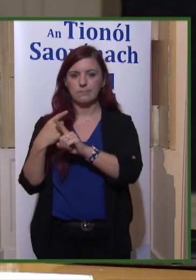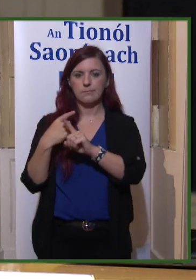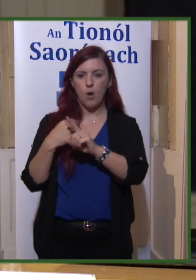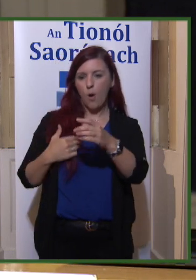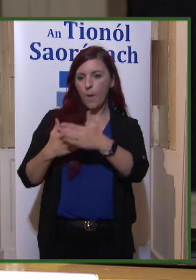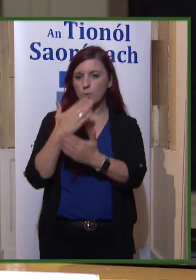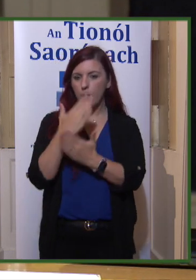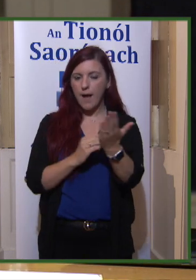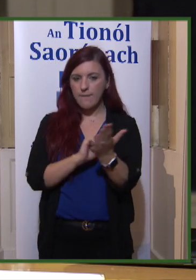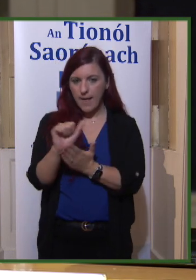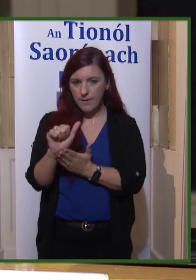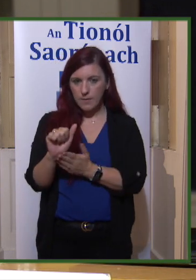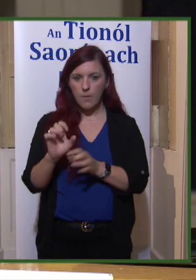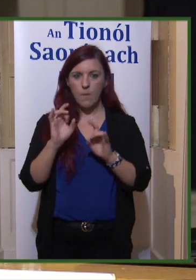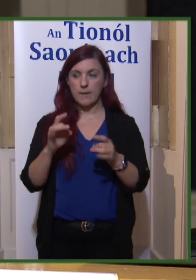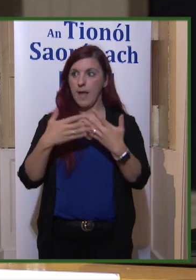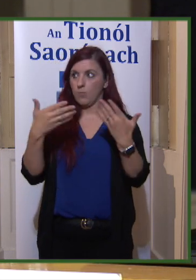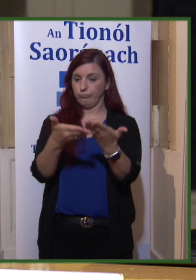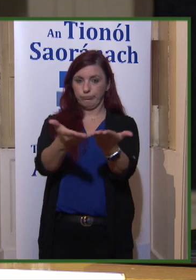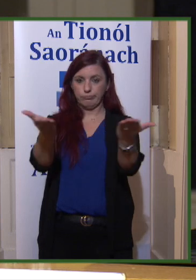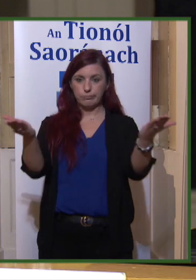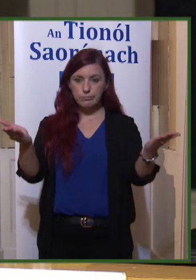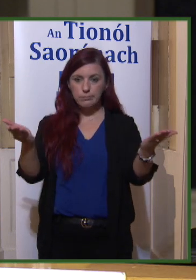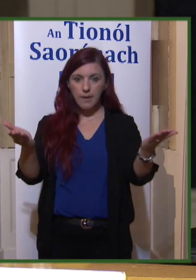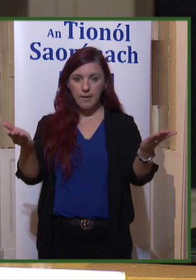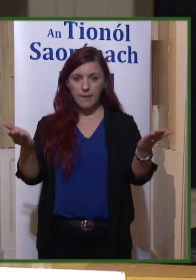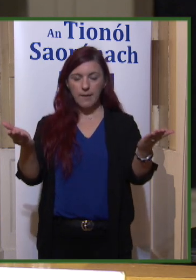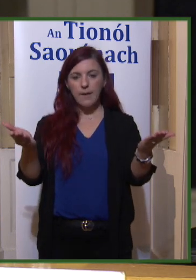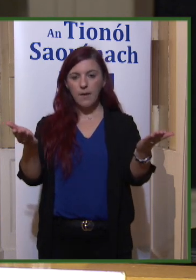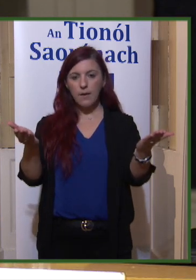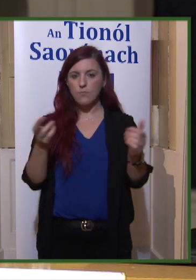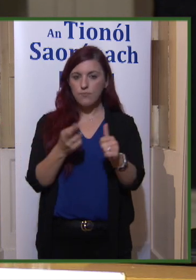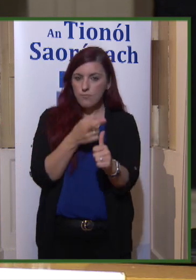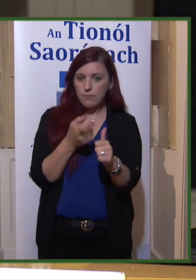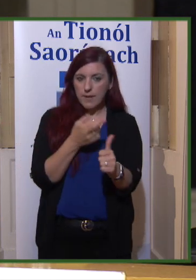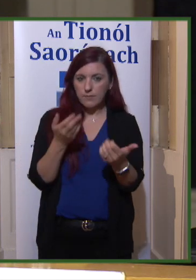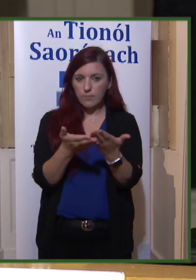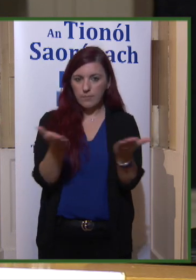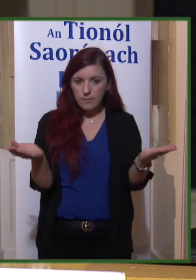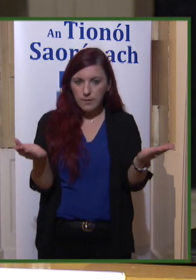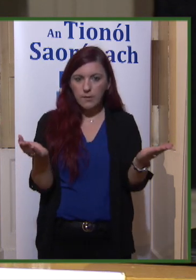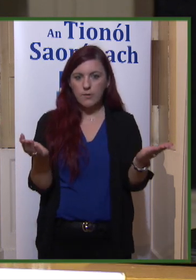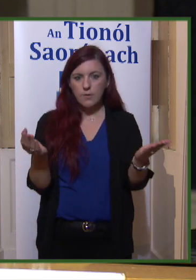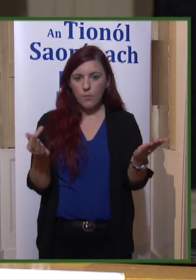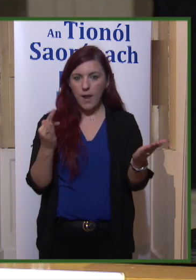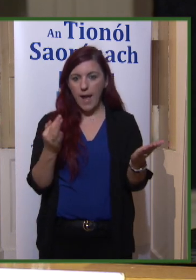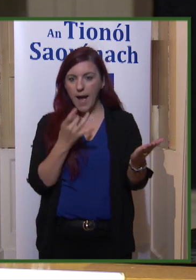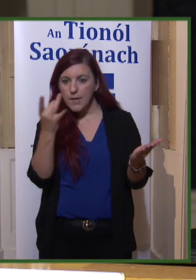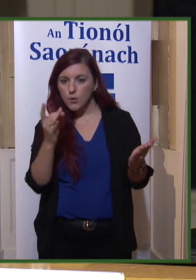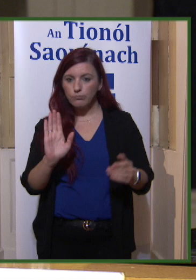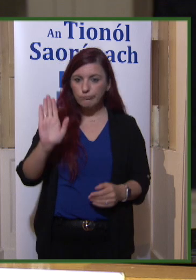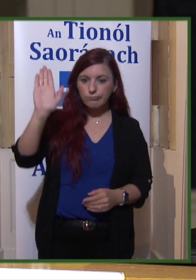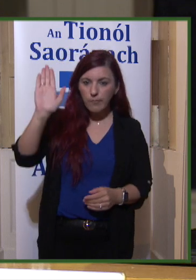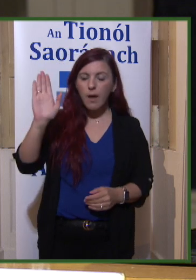11:30. So we're going to open up to the floor. When I give you the opportunity to speak, would you